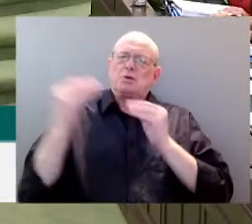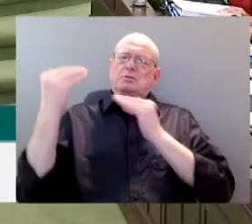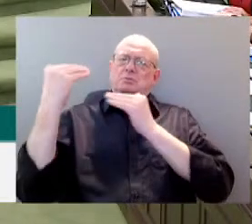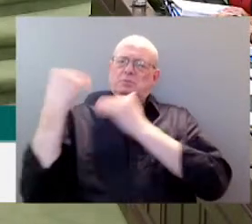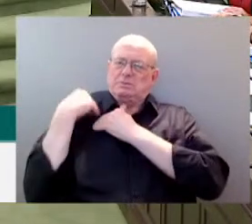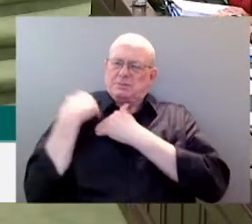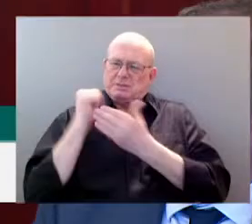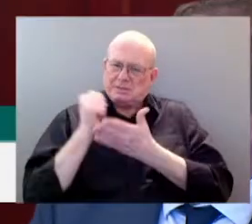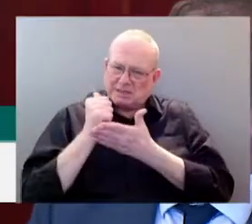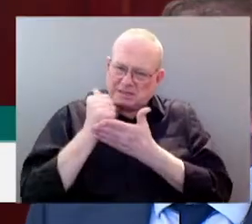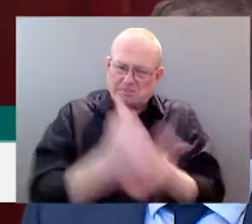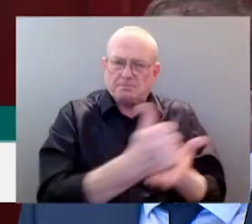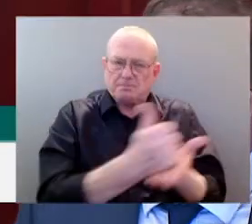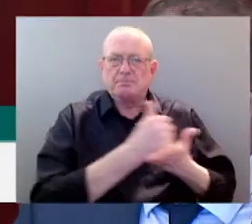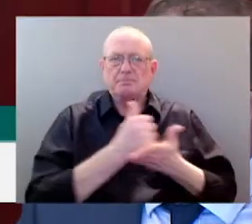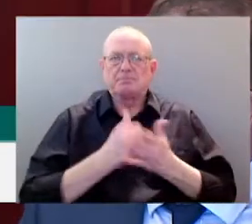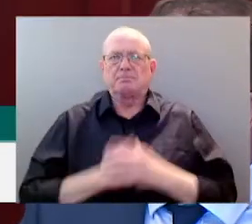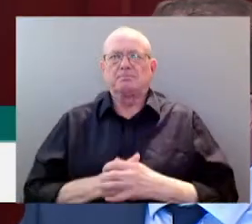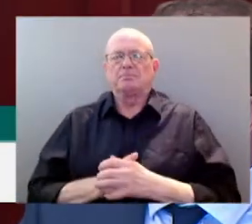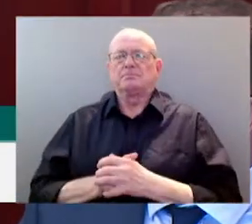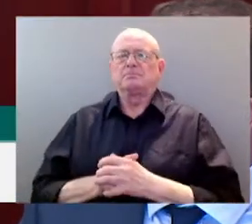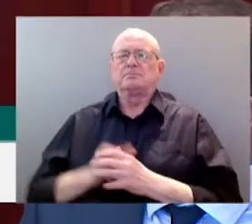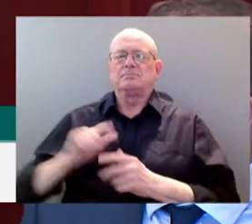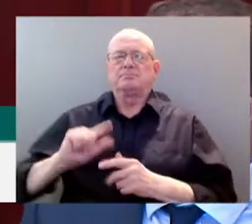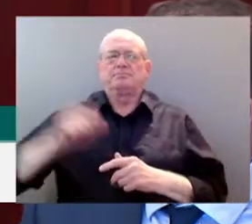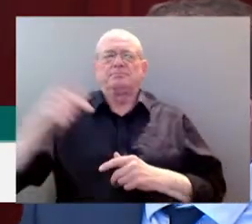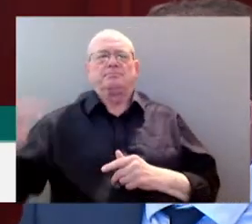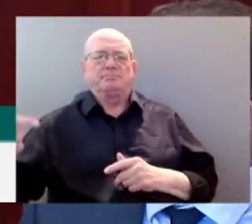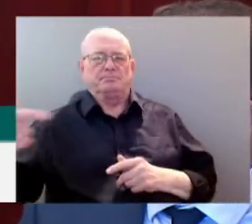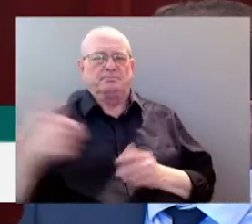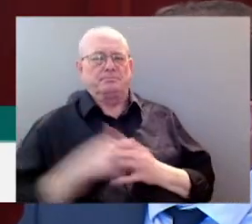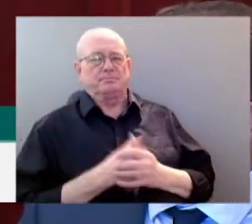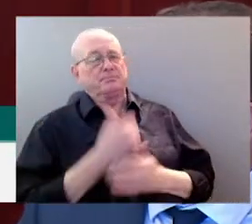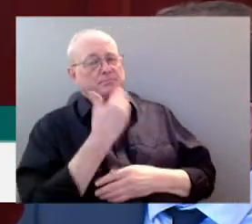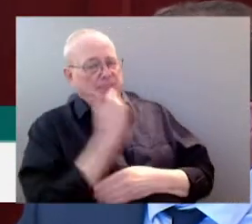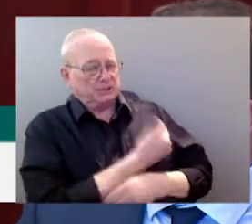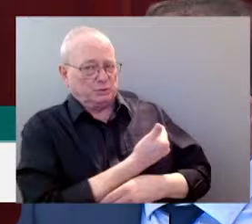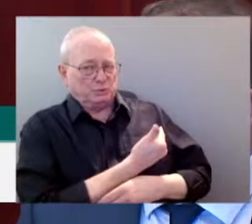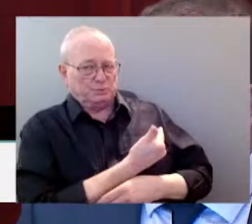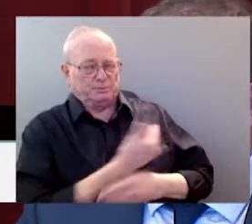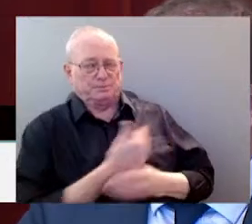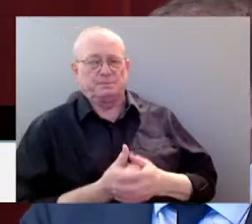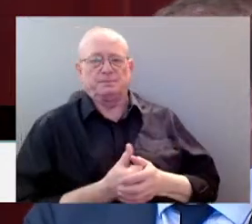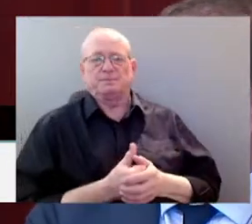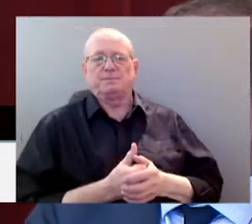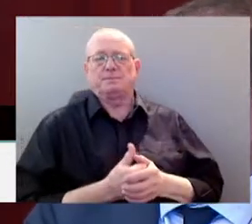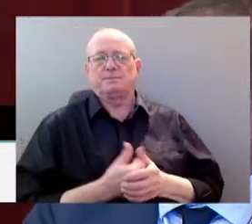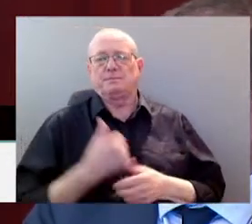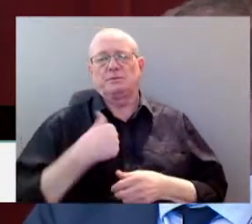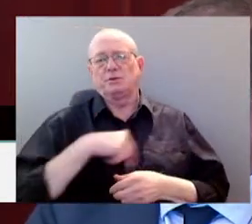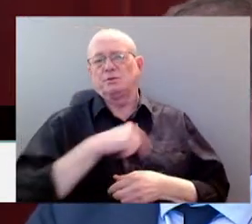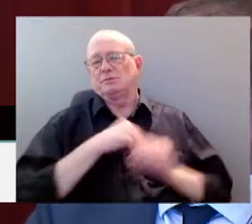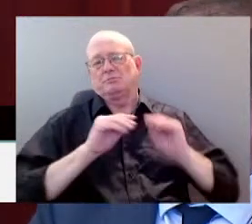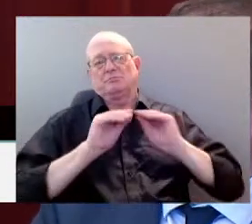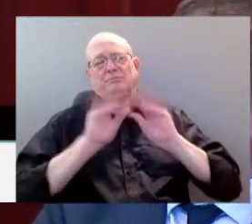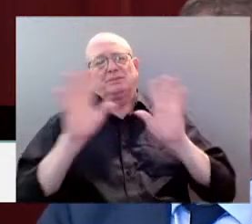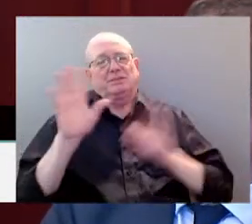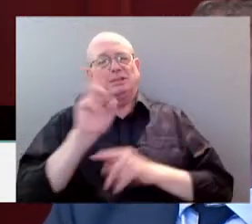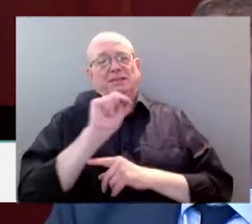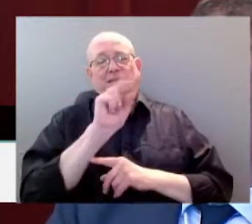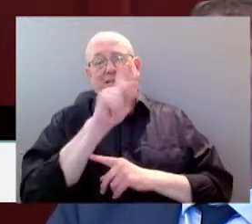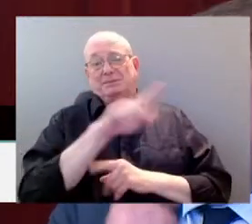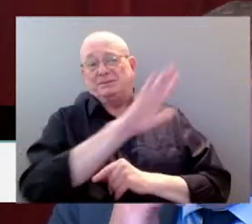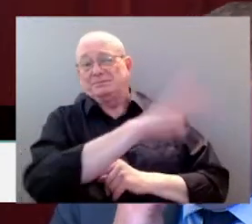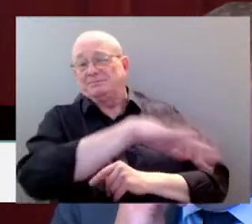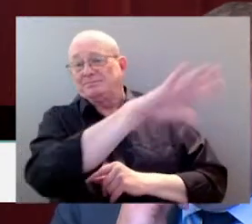W thank you Mr Speaker and through you to the minister given that we see a stark contrast in what the NDP and the federal government are doing and